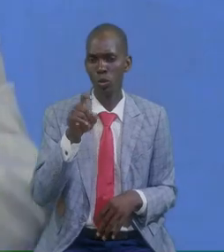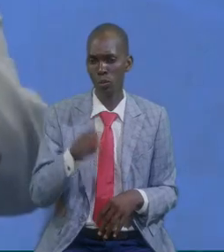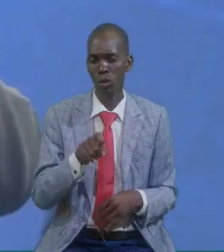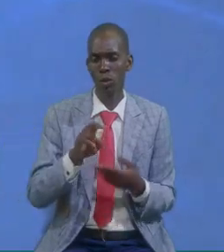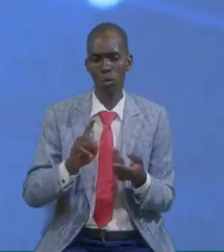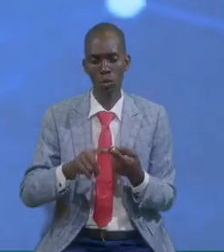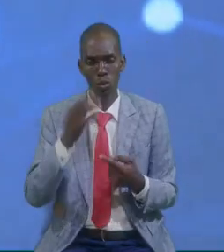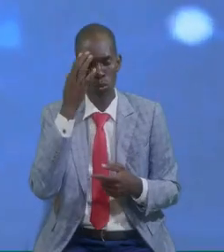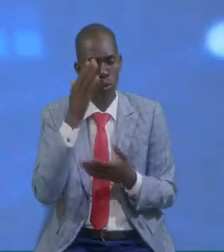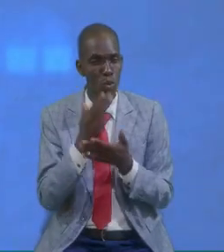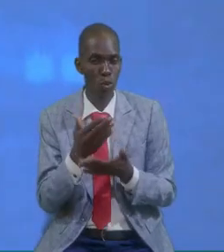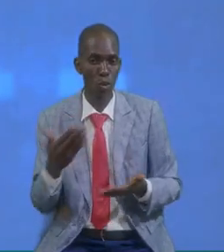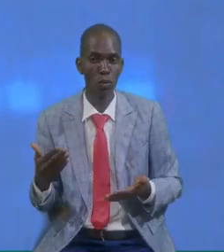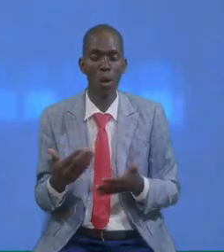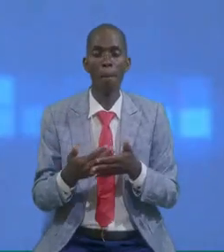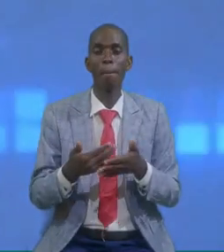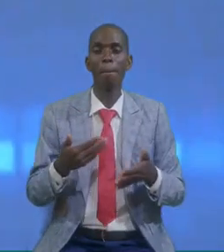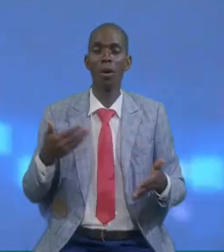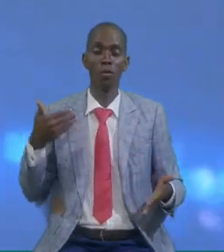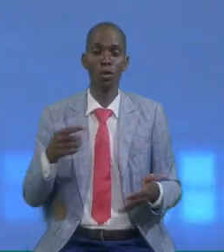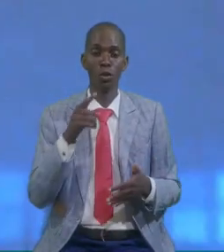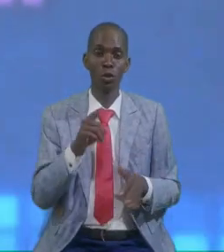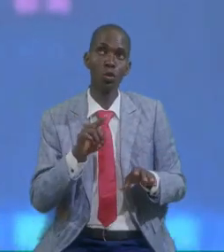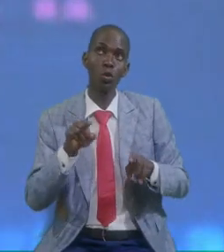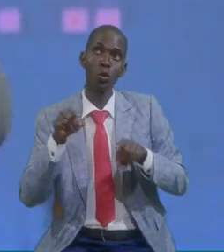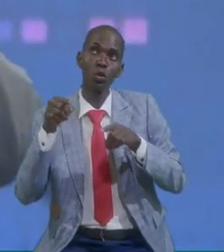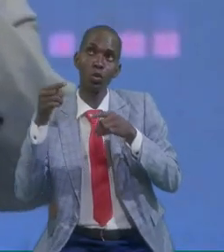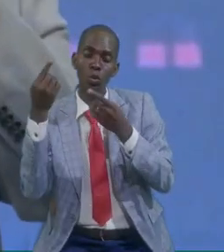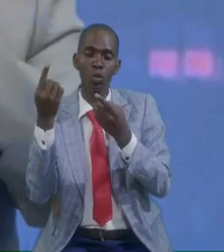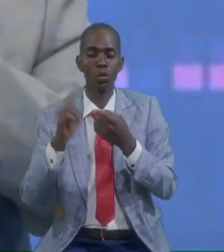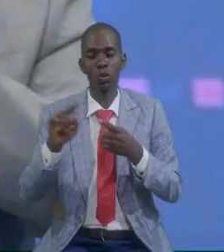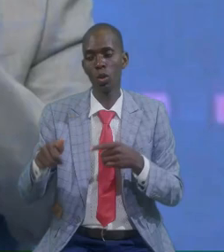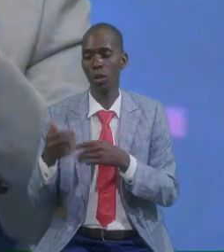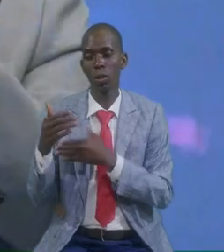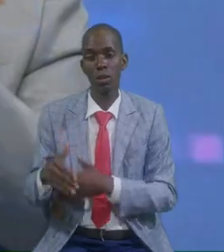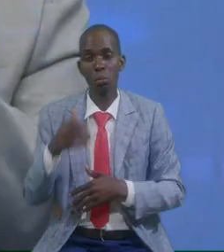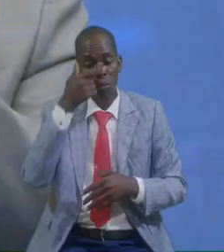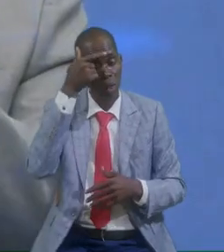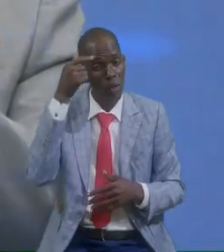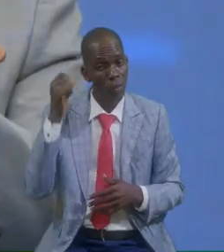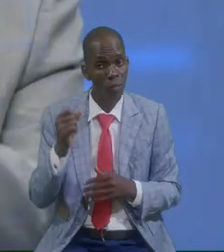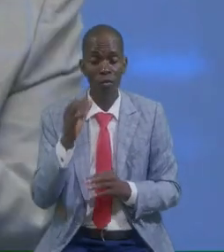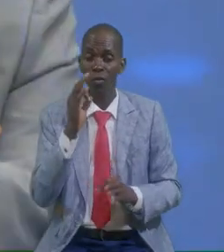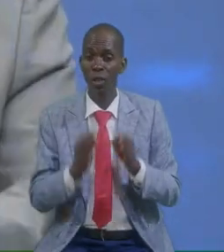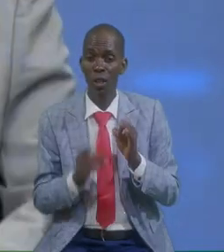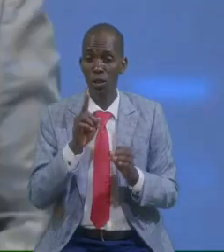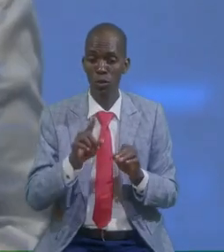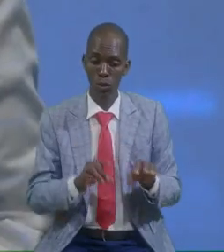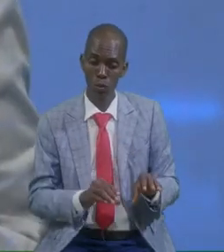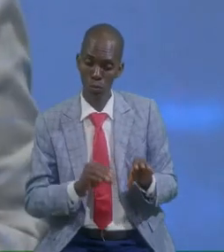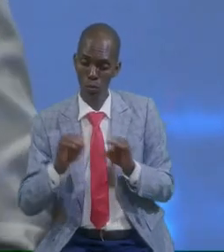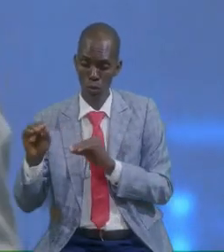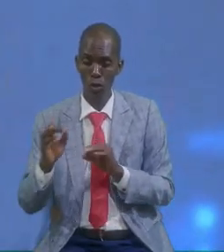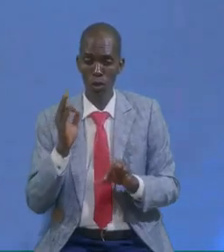something before you go on the other side. Because if you go, if you cross